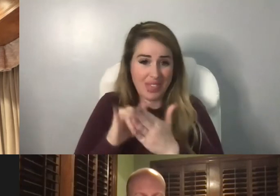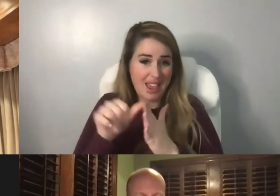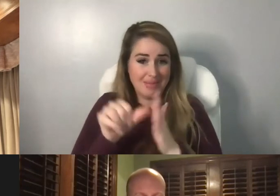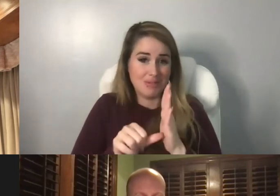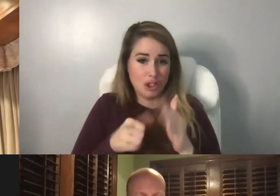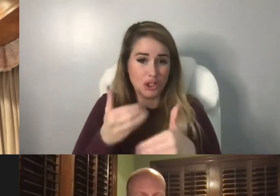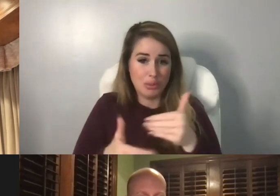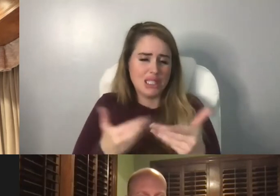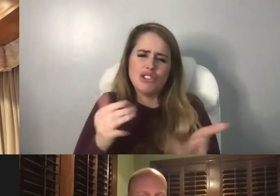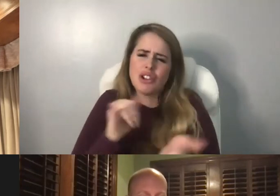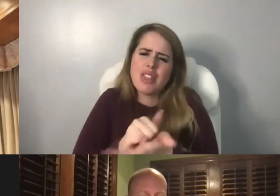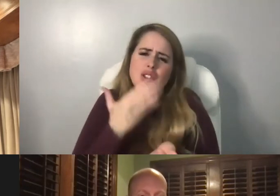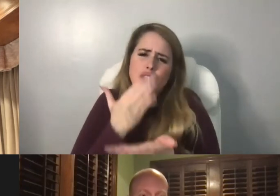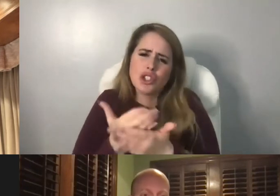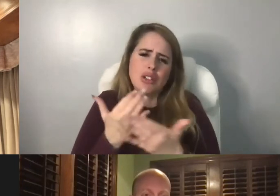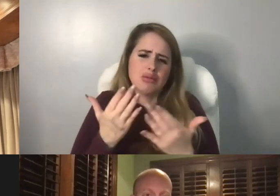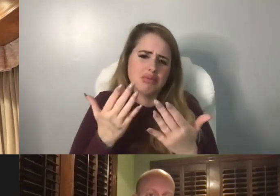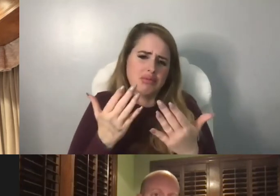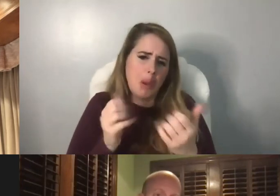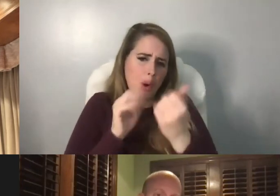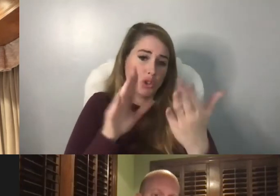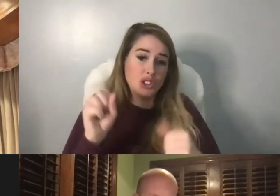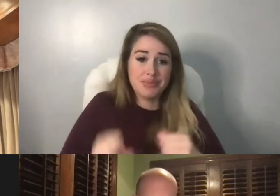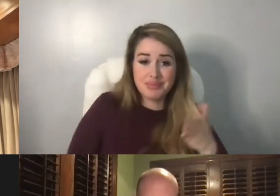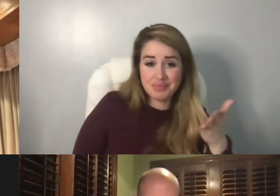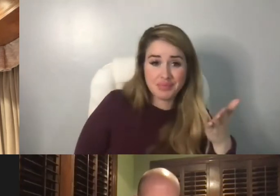is certainly a reasonable course of action. Dr. Barth?